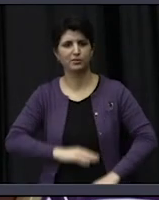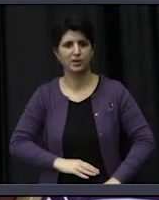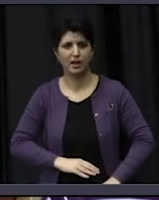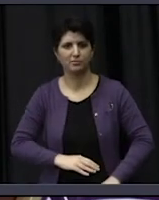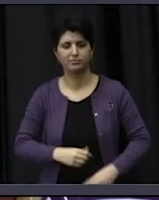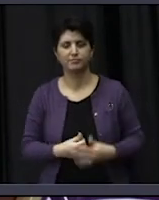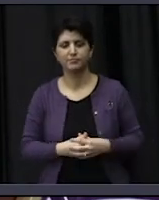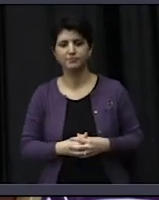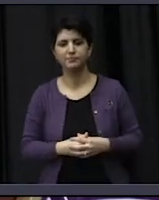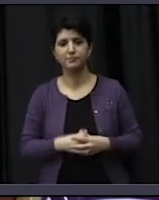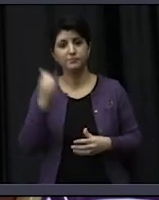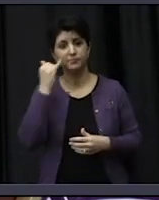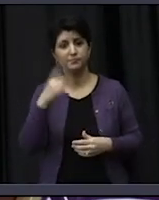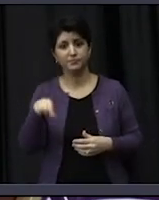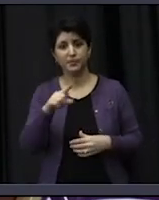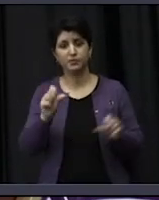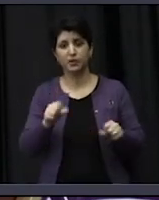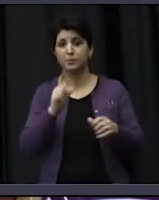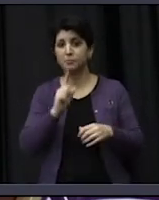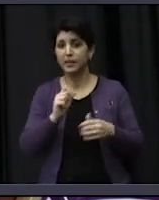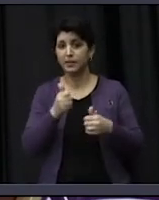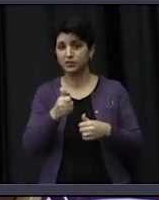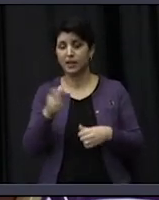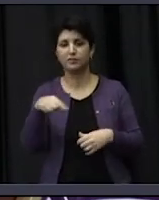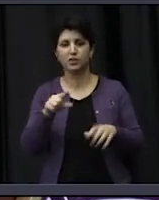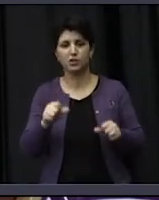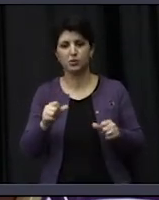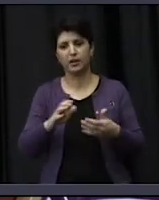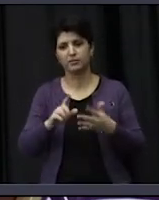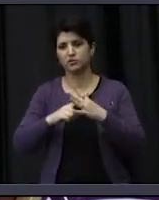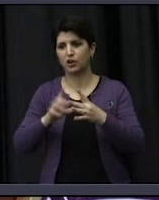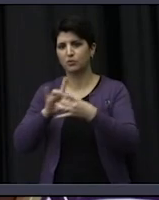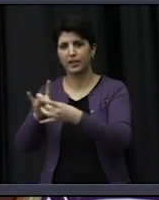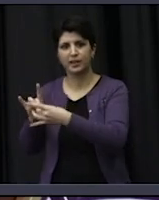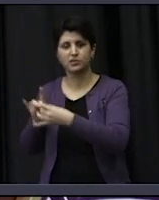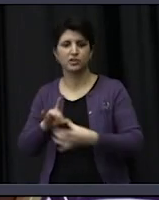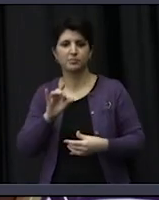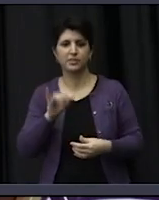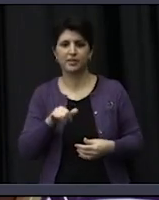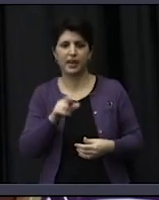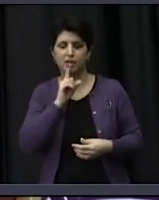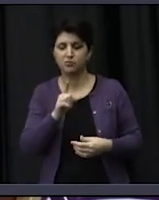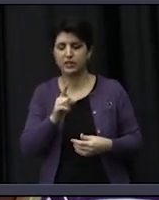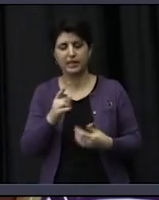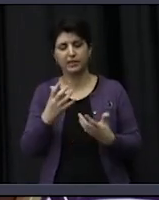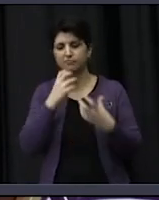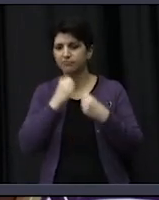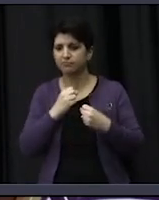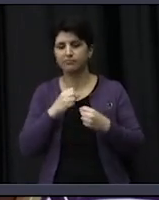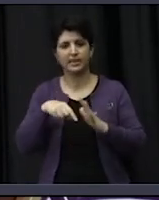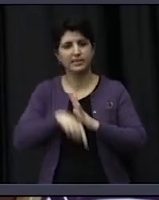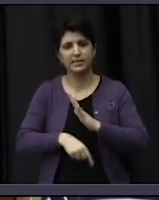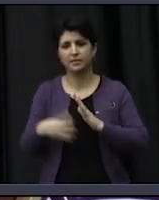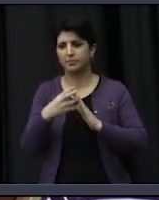people and gain relationships that are genuine and unbreakable. And if you can love yourself, you will accept